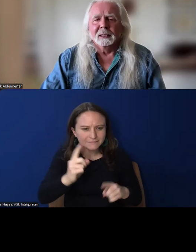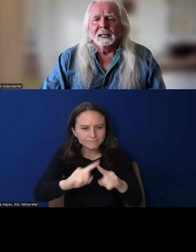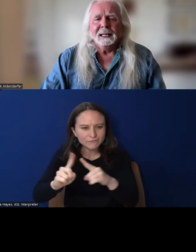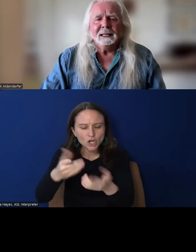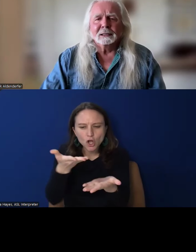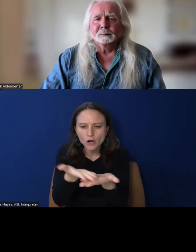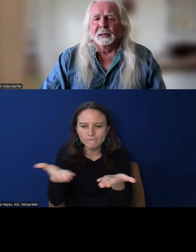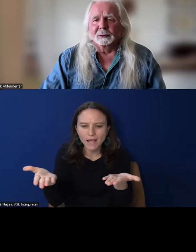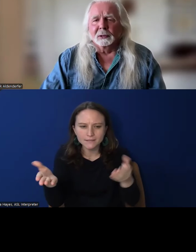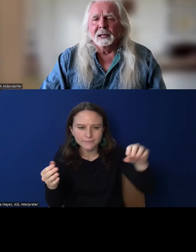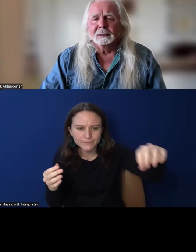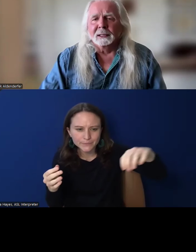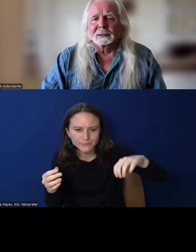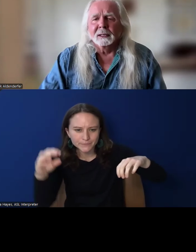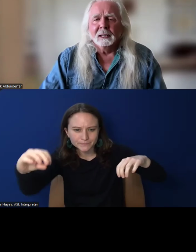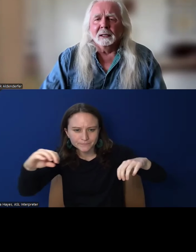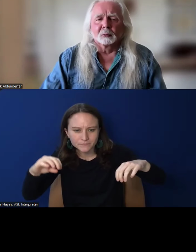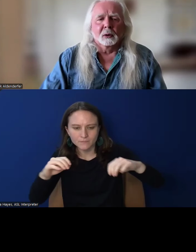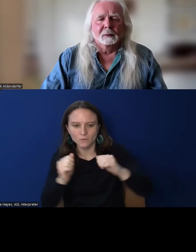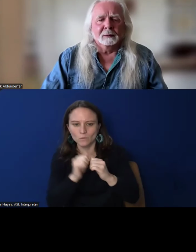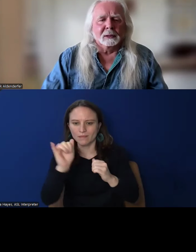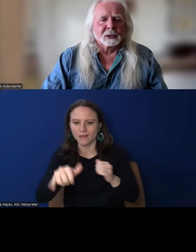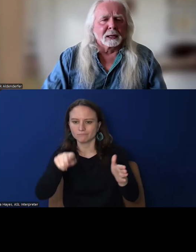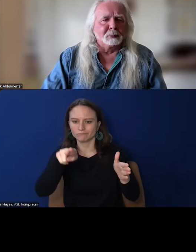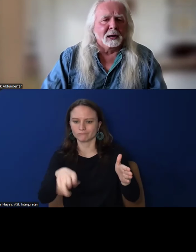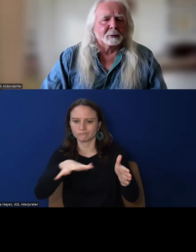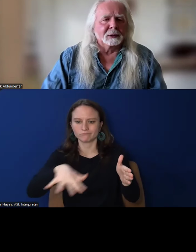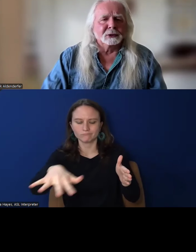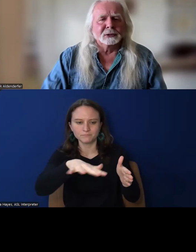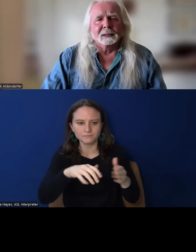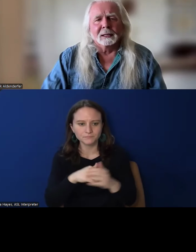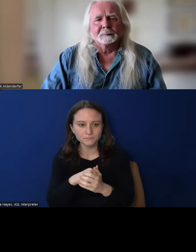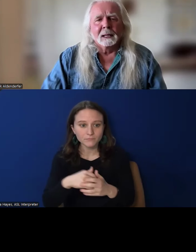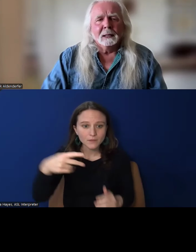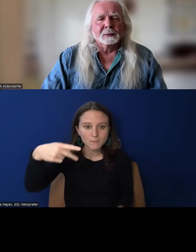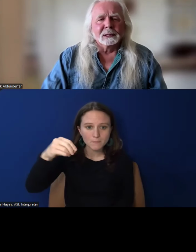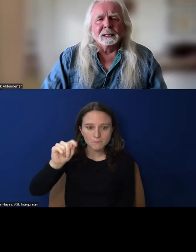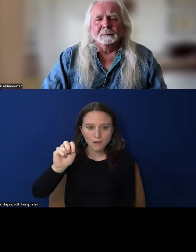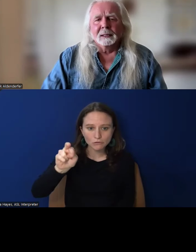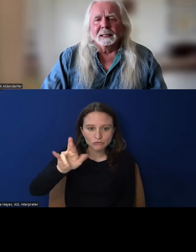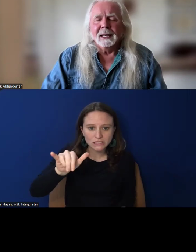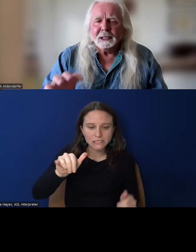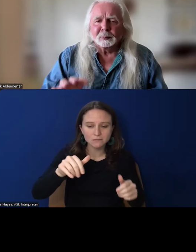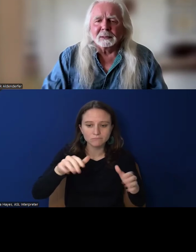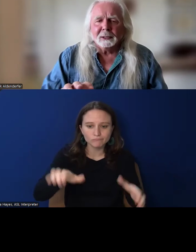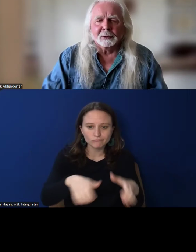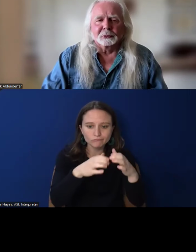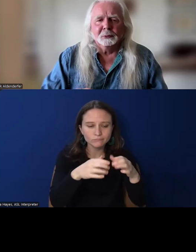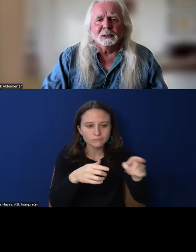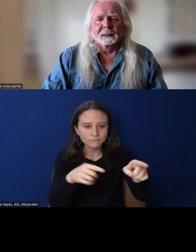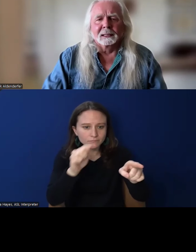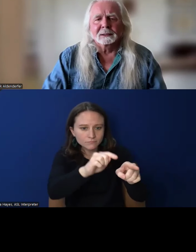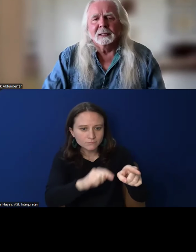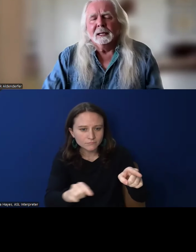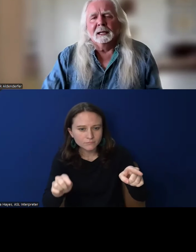found in this burial context. There's a lot of pottery that you see there. You see in his particular